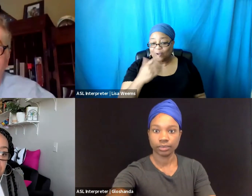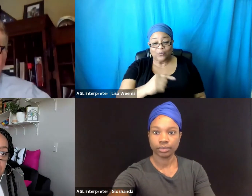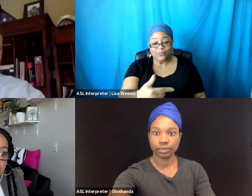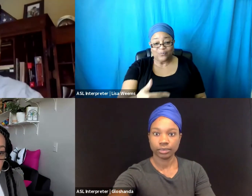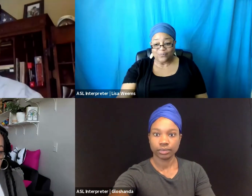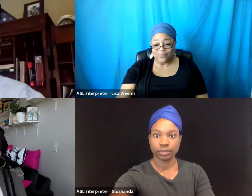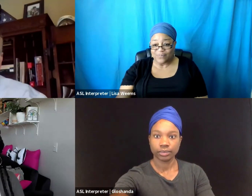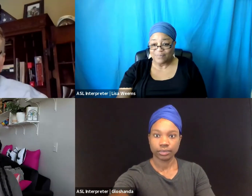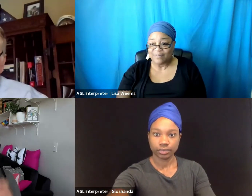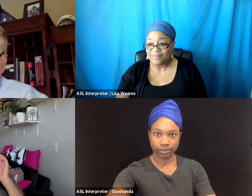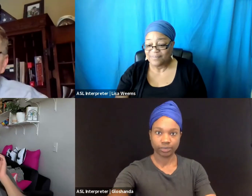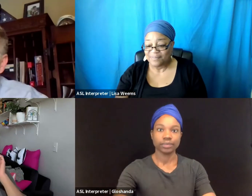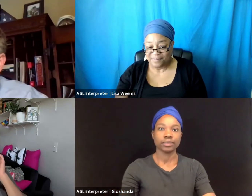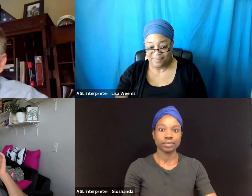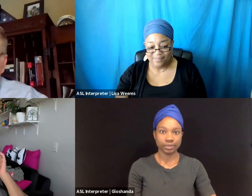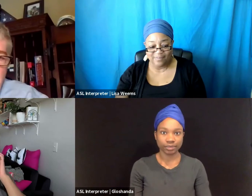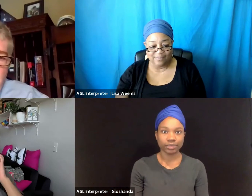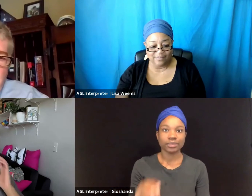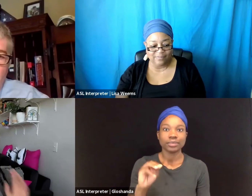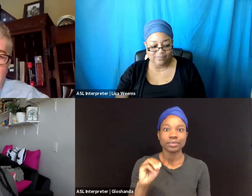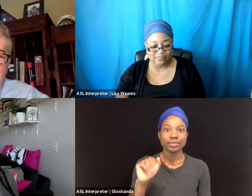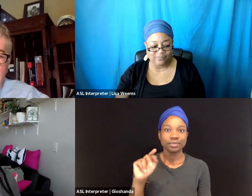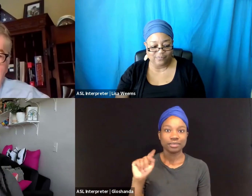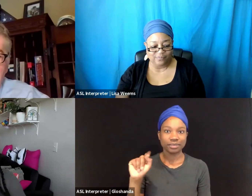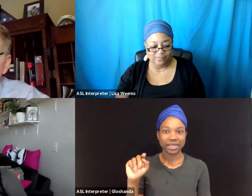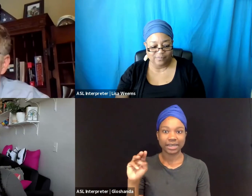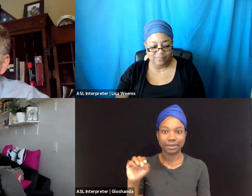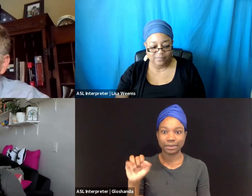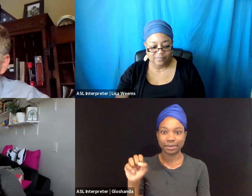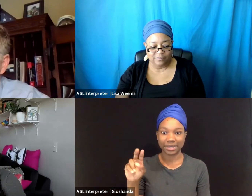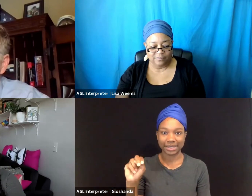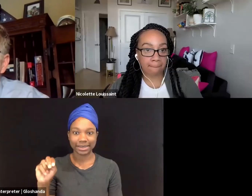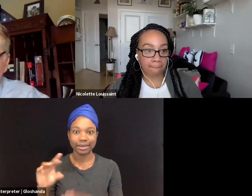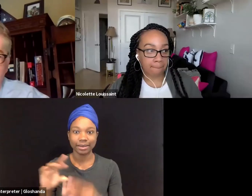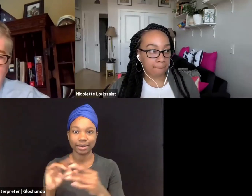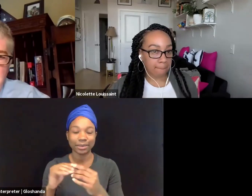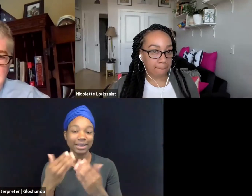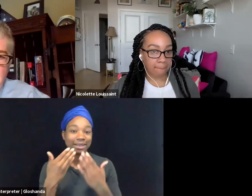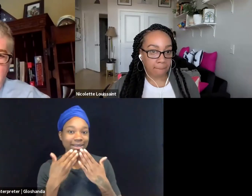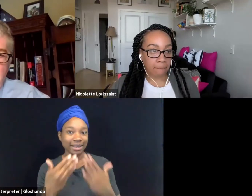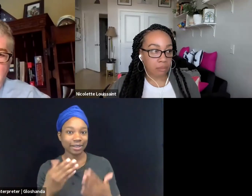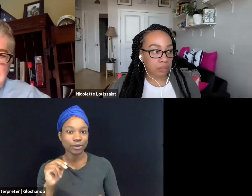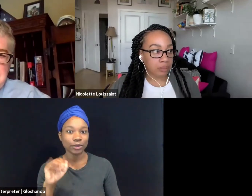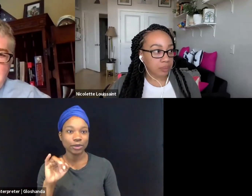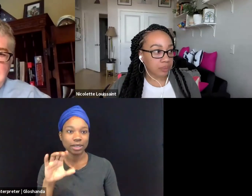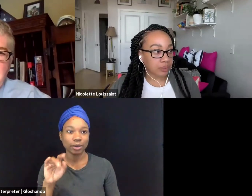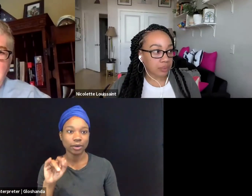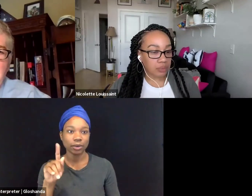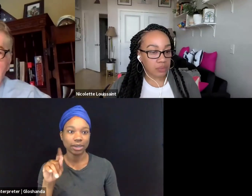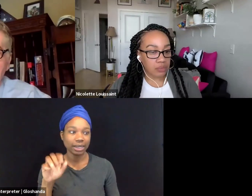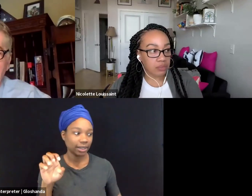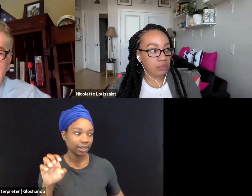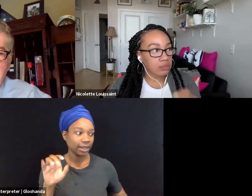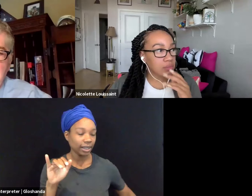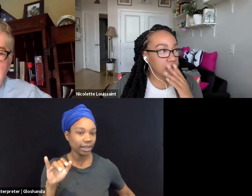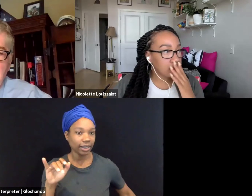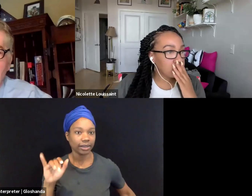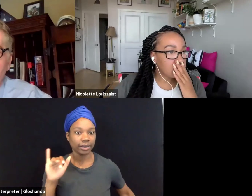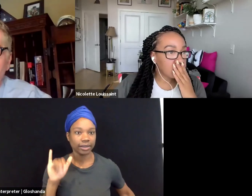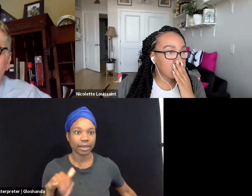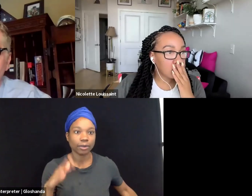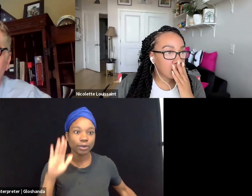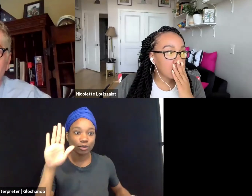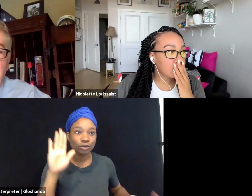Thank you, Nicolette. That was great. And we're going to open up this for Q&A. And we've got several questions already starting